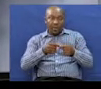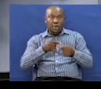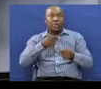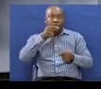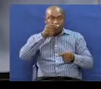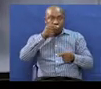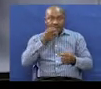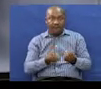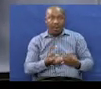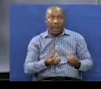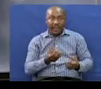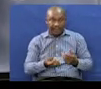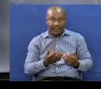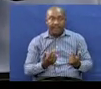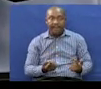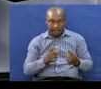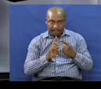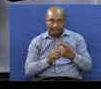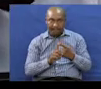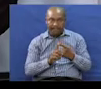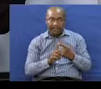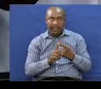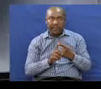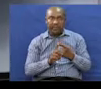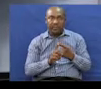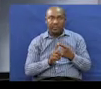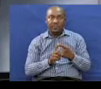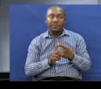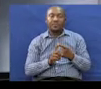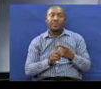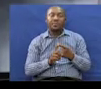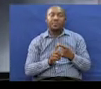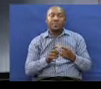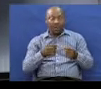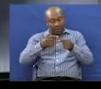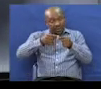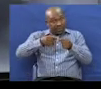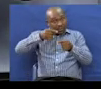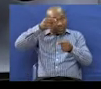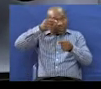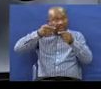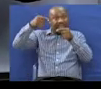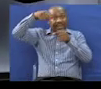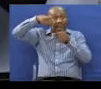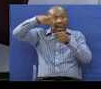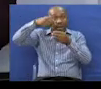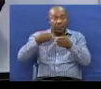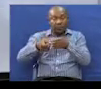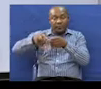the beehive shelf, we are placing a gas jar. Over the beehive shelf, we